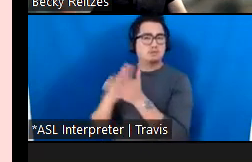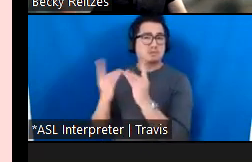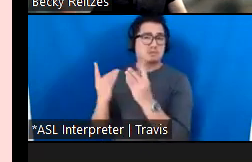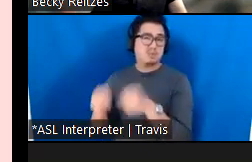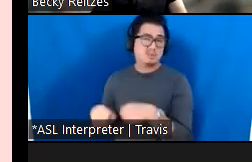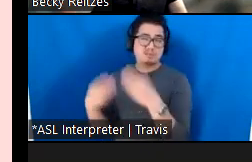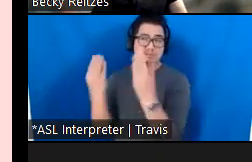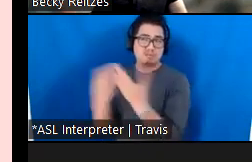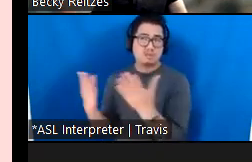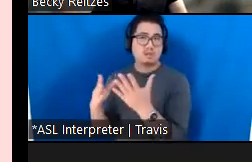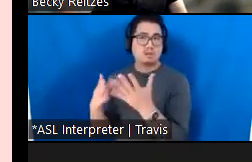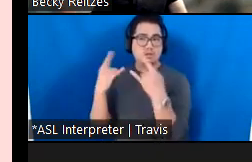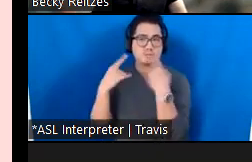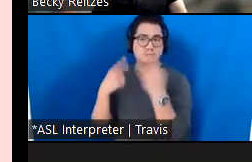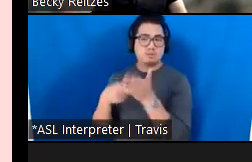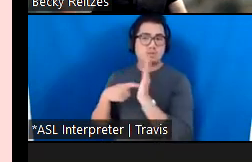on